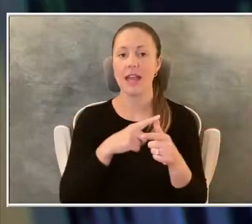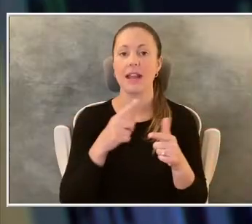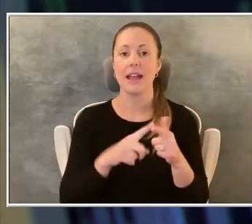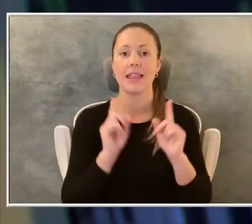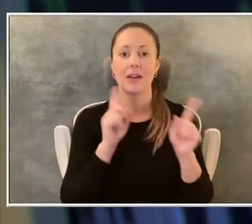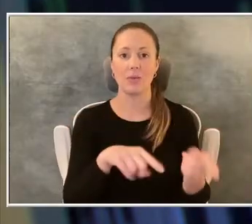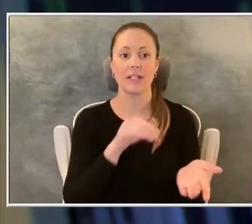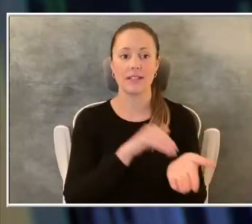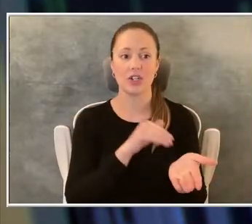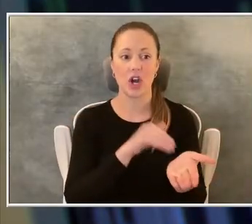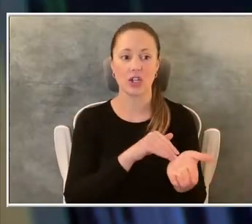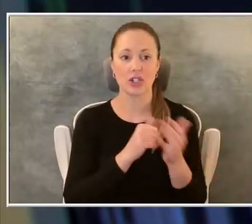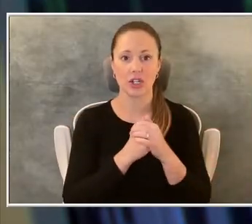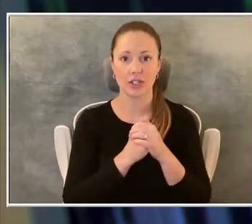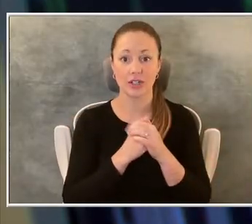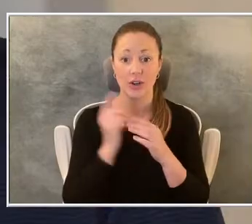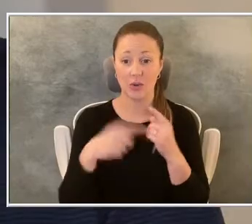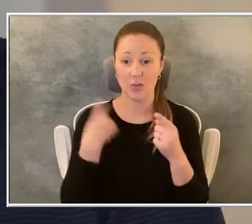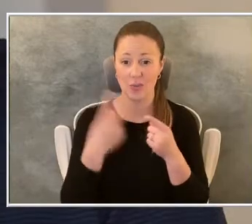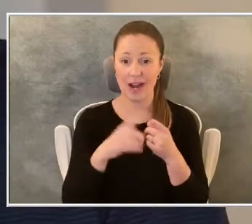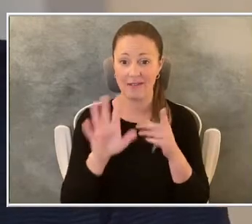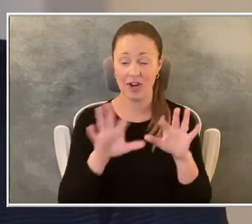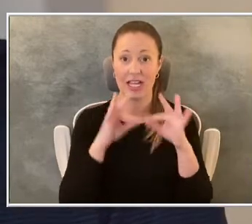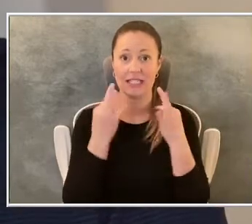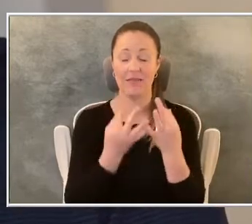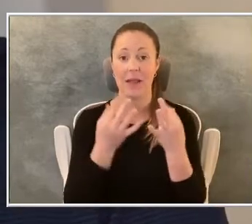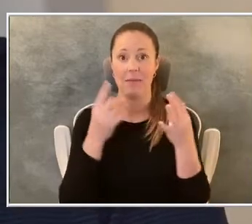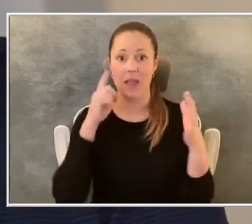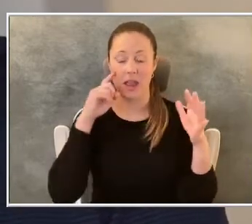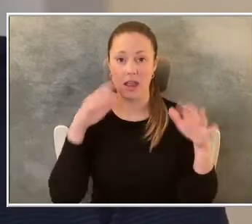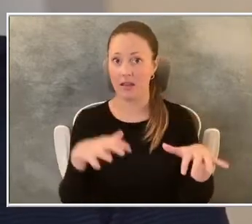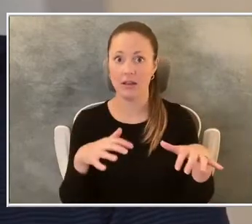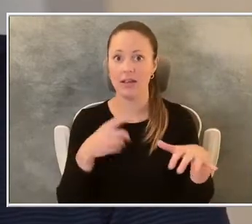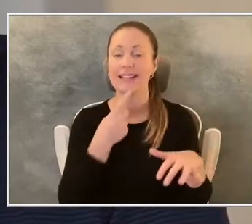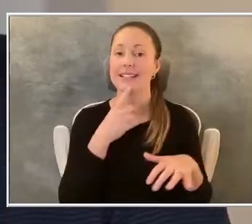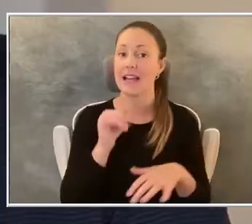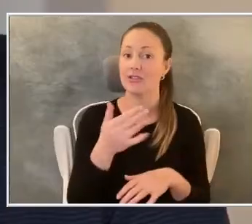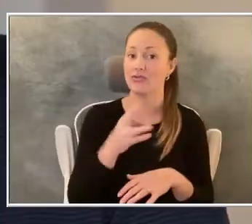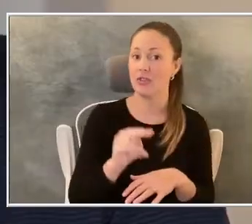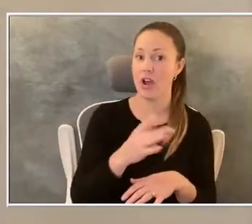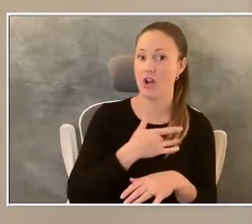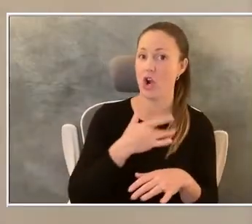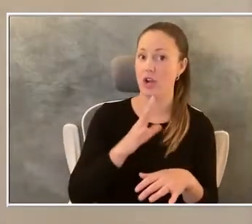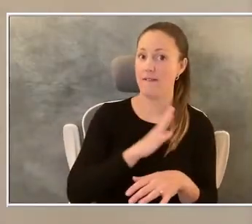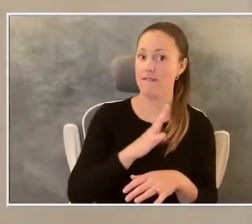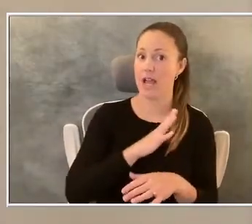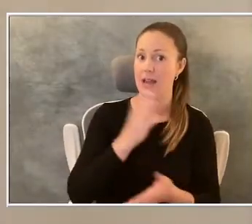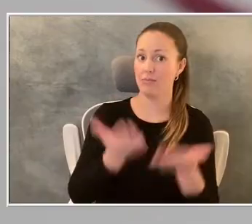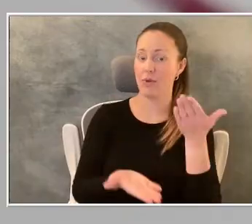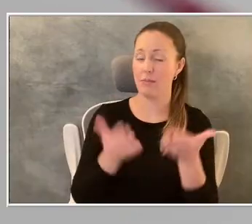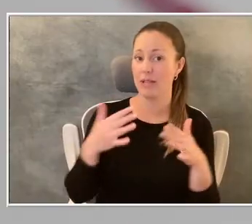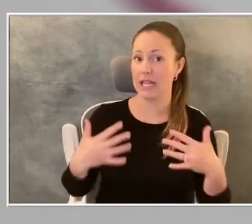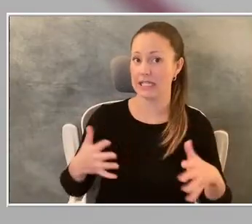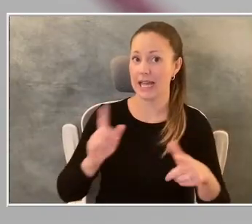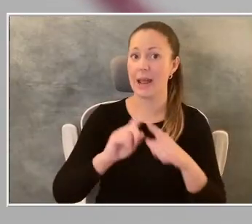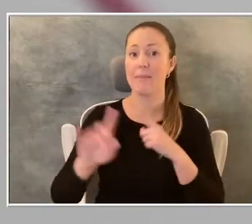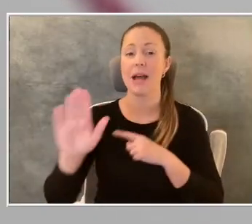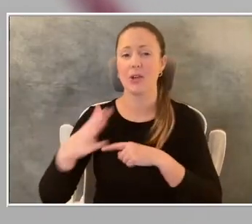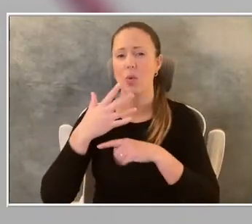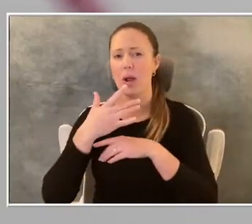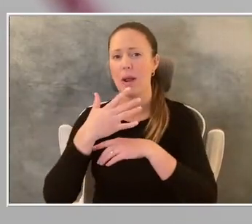to be dealt another blow. He says, John, your heart's fine, it's probably anxiety. He says, but your blood work's a